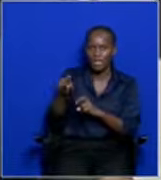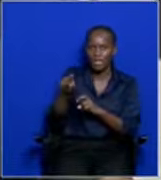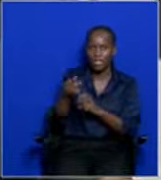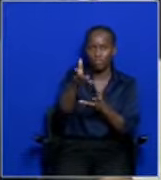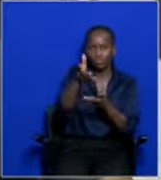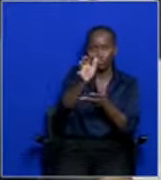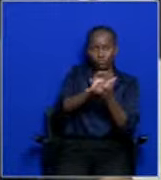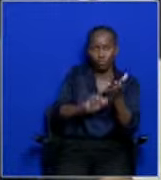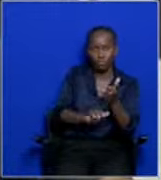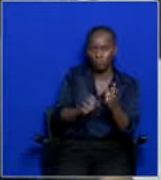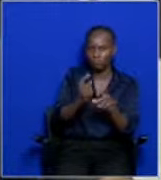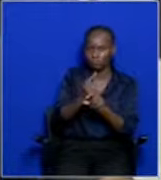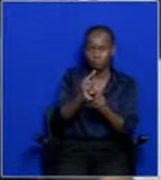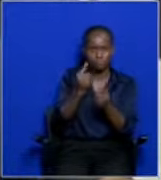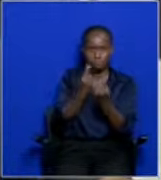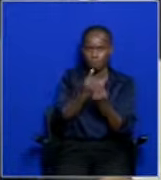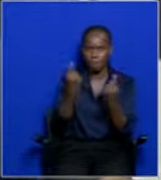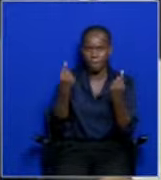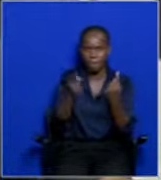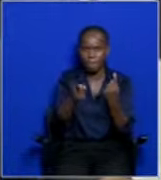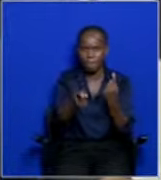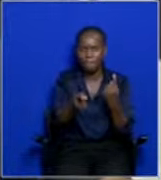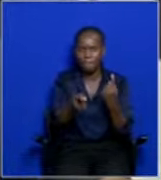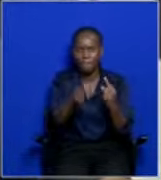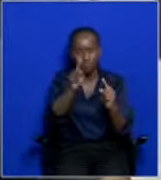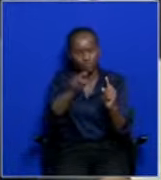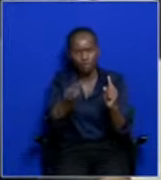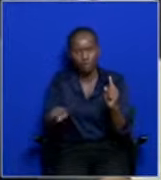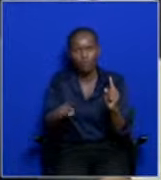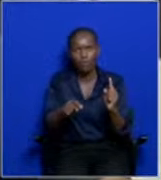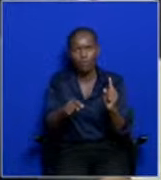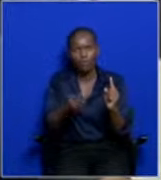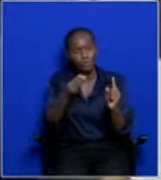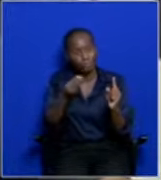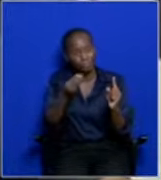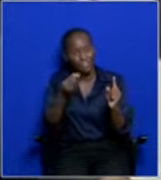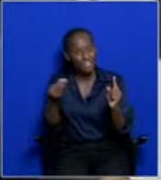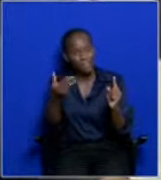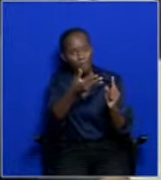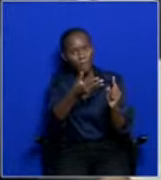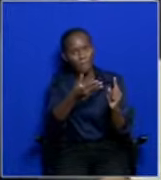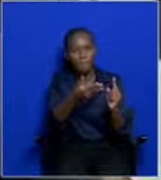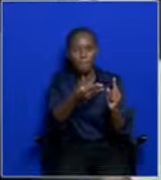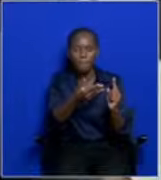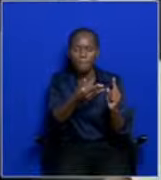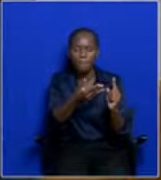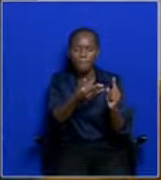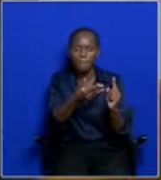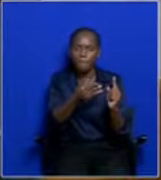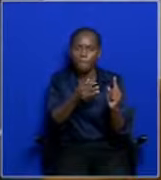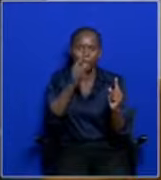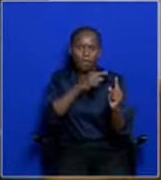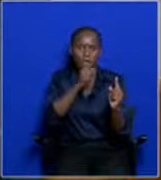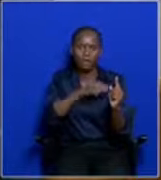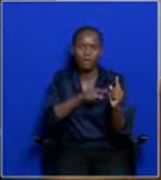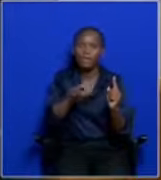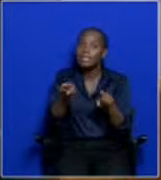And continue, please continue. And there is no case to prove that they were